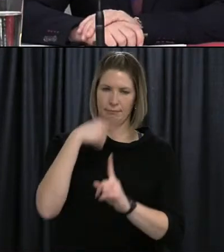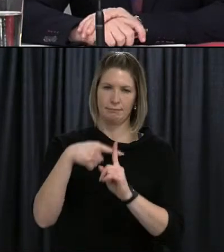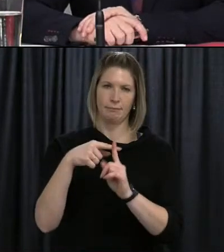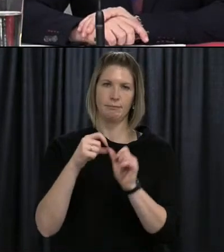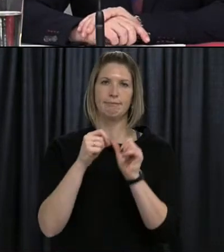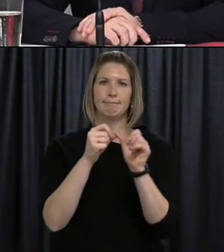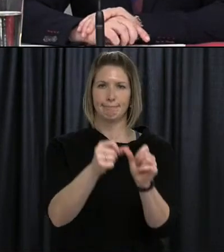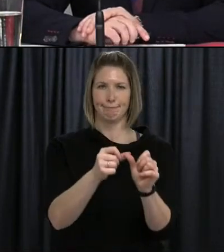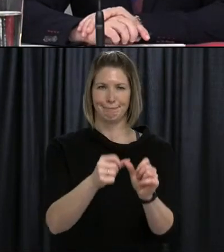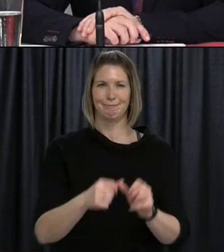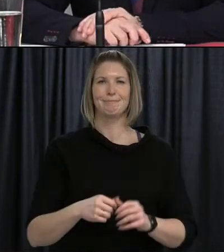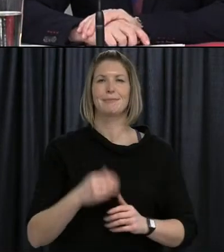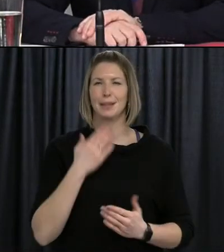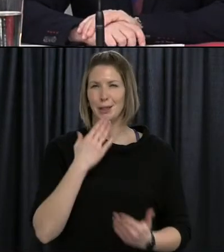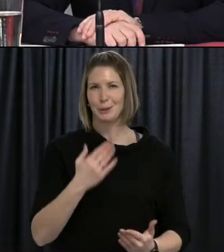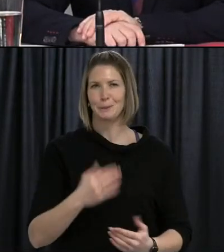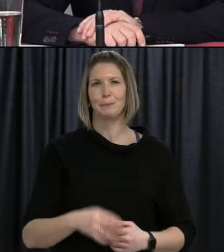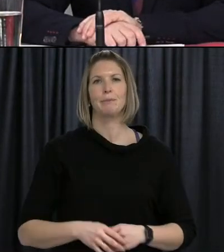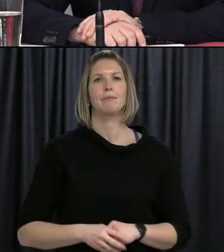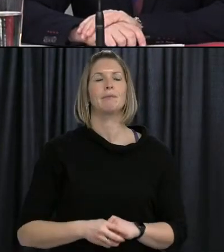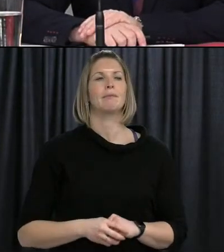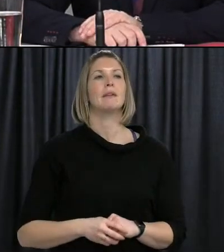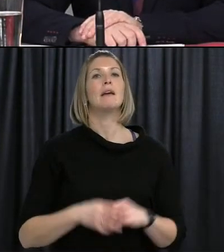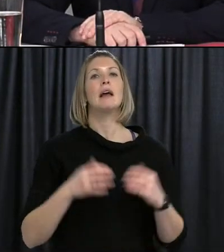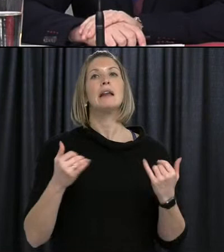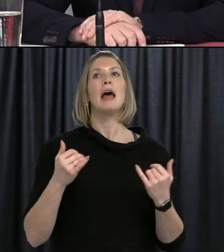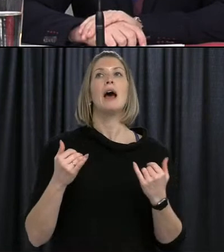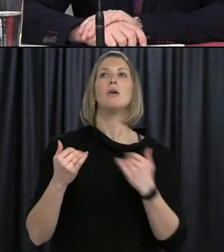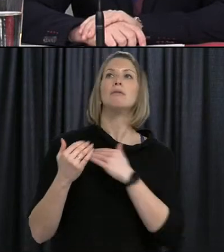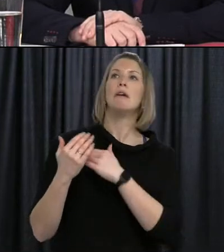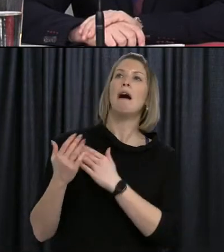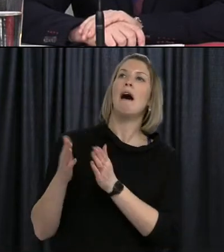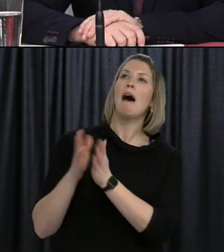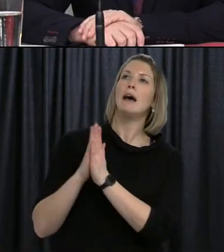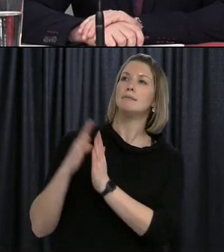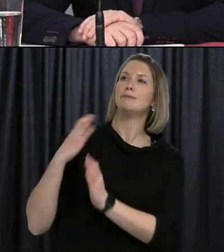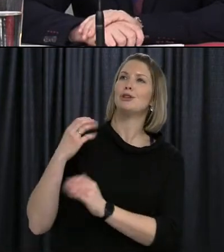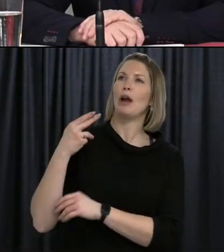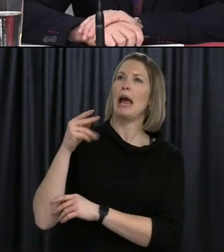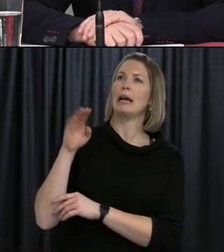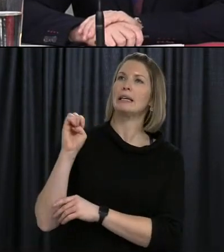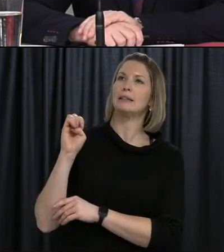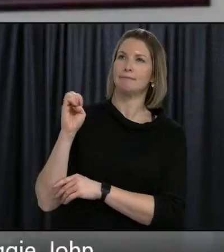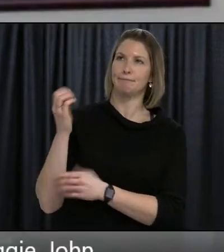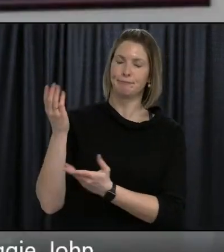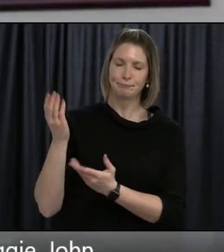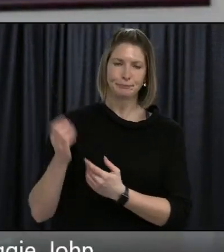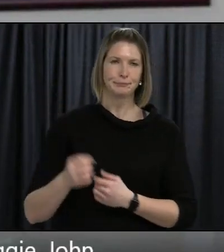Thank you, Dr. Fitzgerald. I'll now invite Minister Haggie to say a few words.